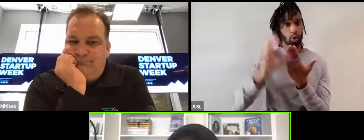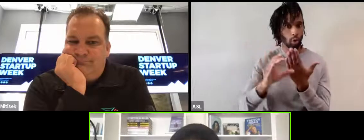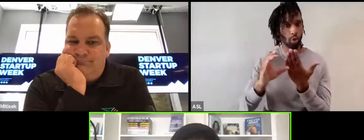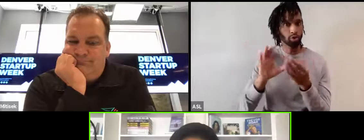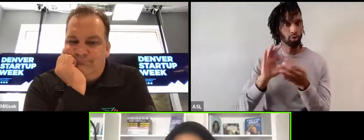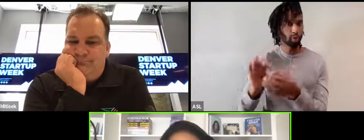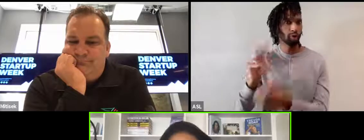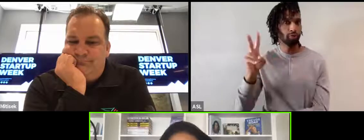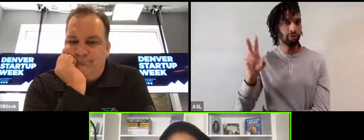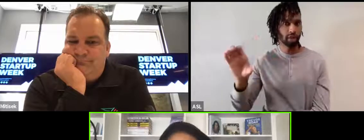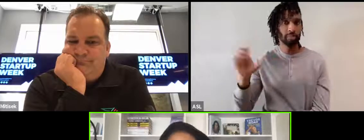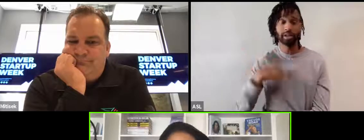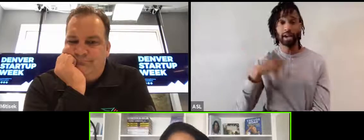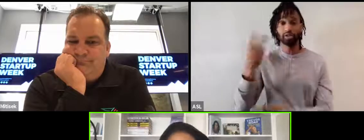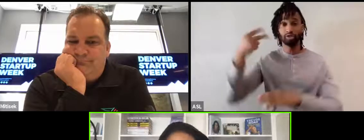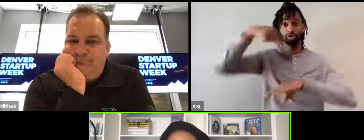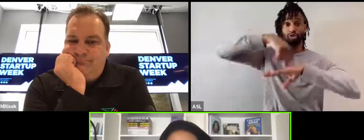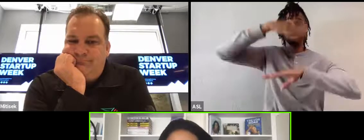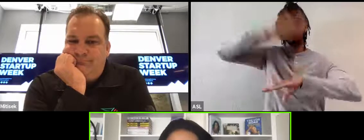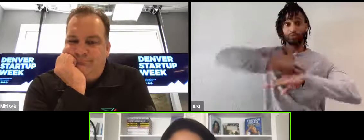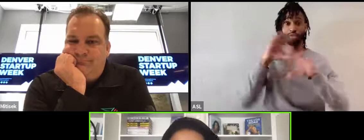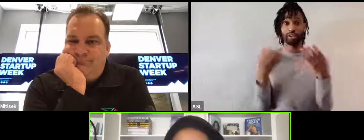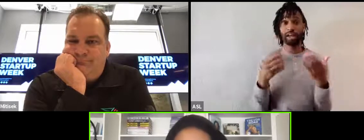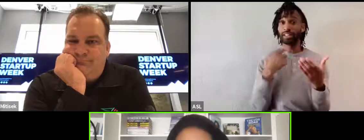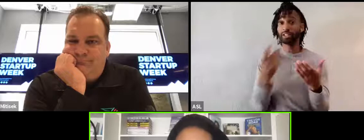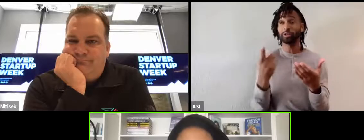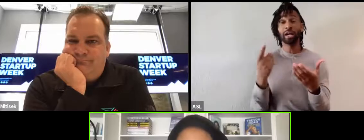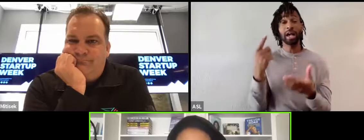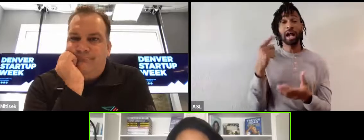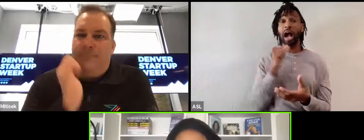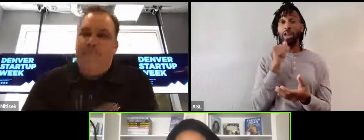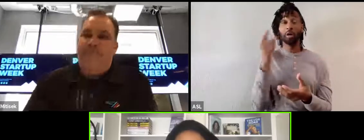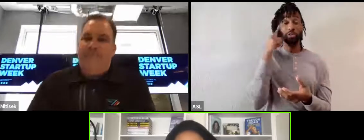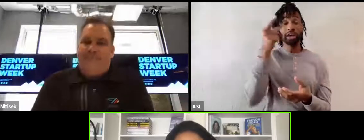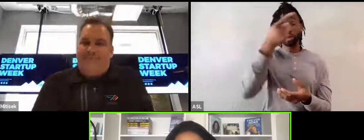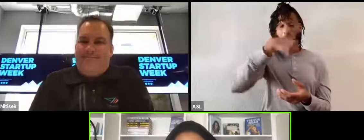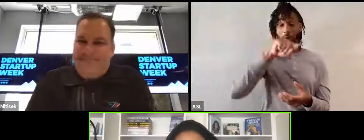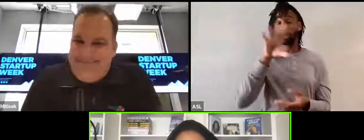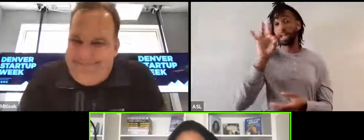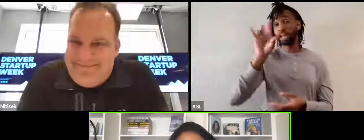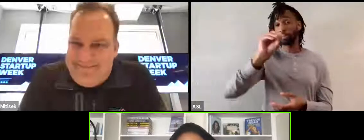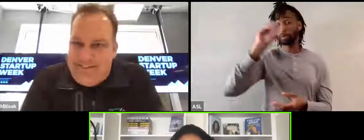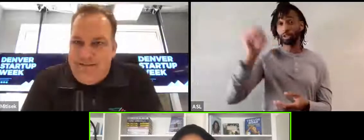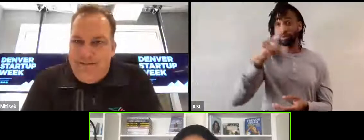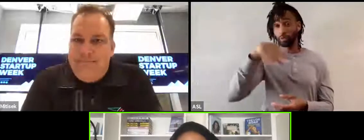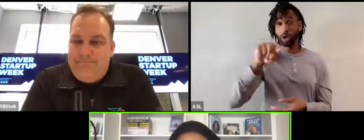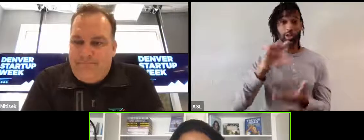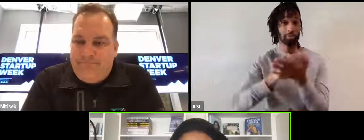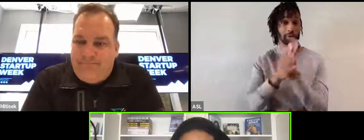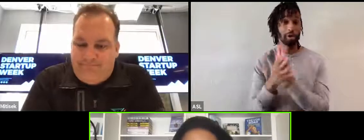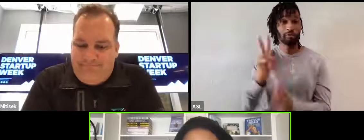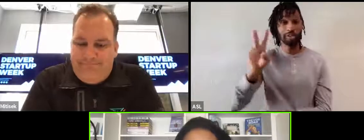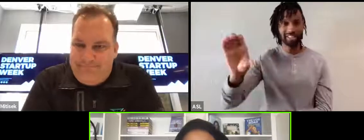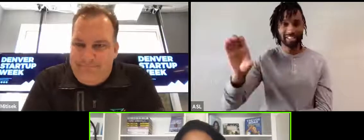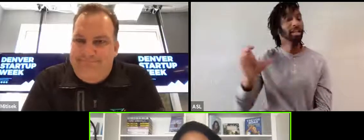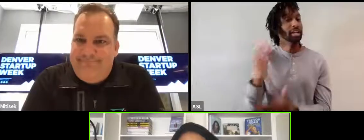there and told everybody, look, I don't think 80% of you should become VCs, because some of you should, right? Some of you should, because